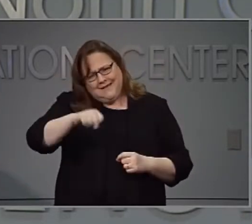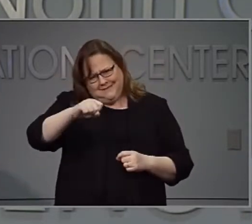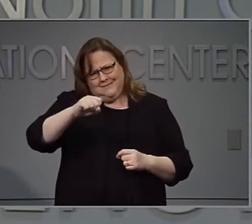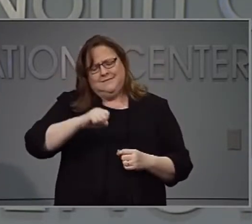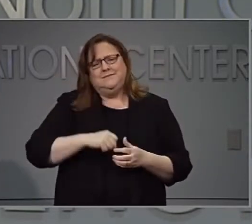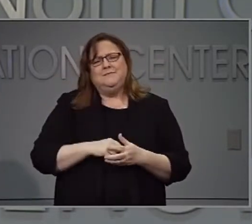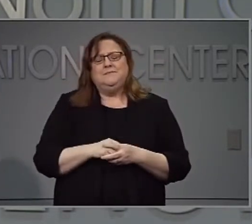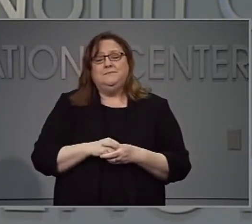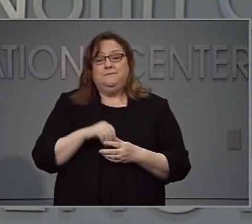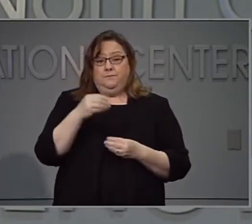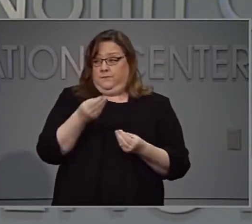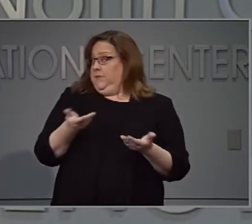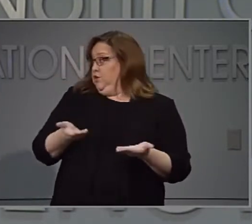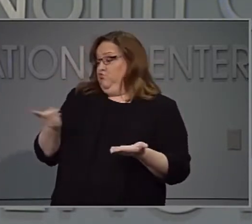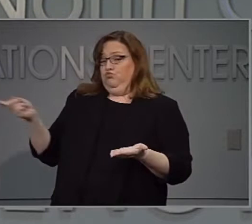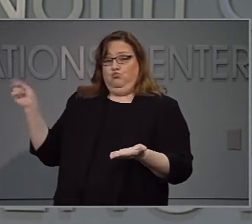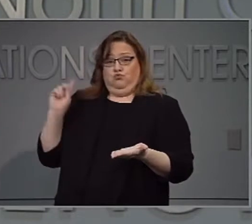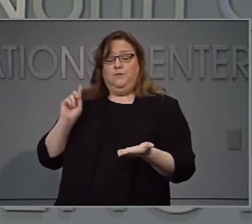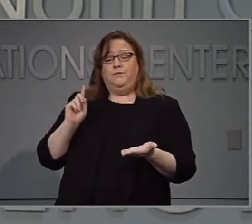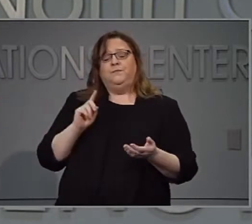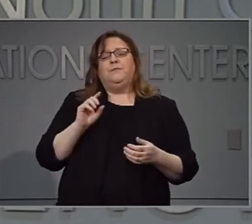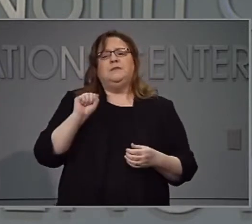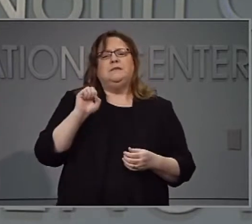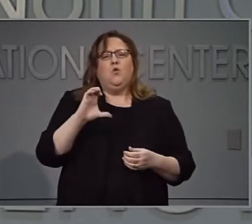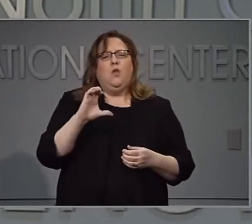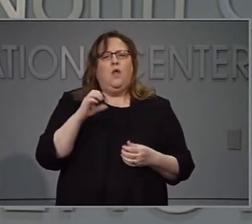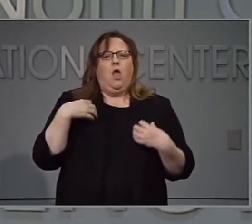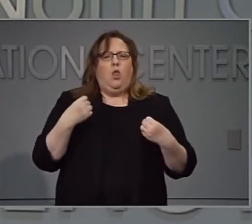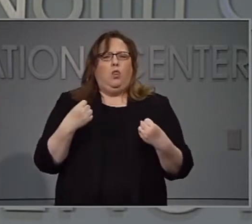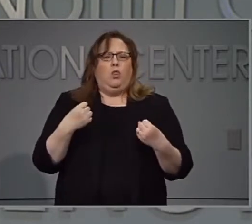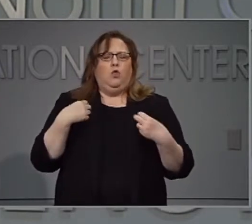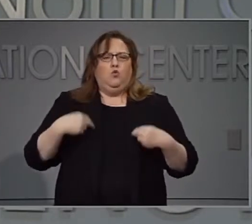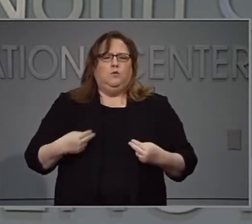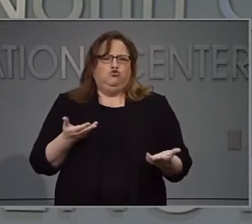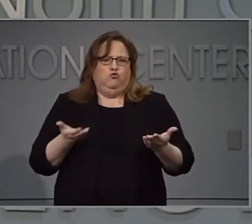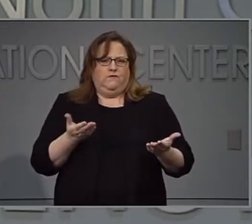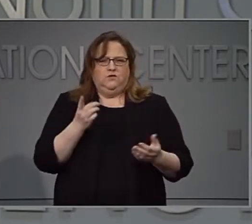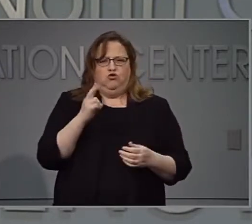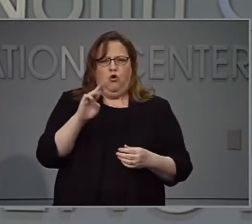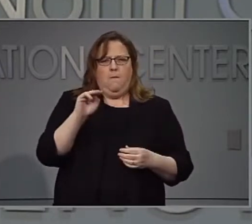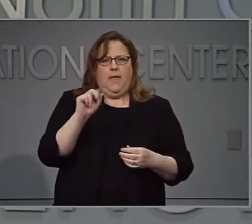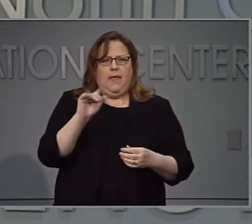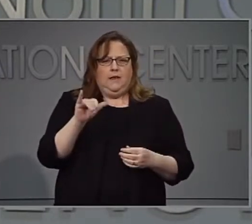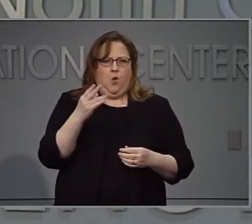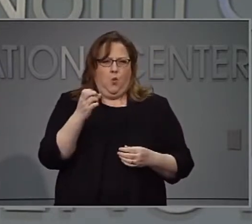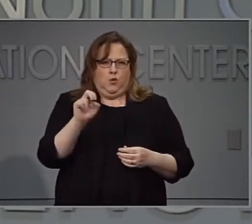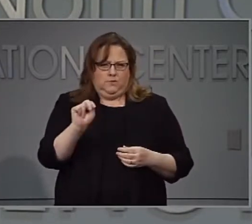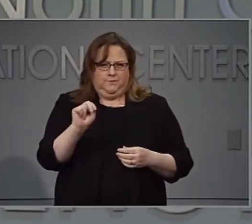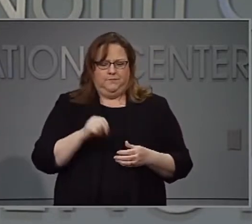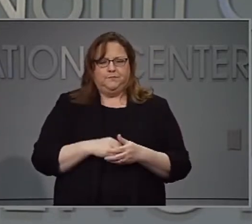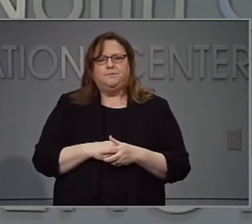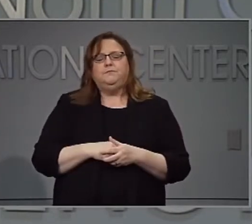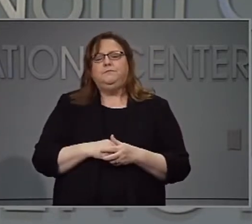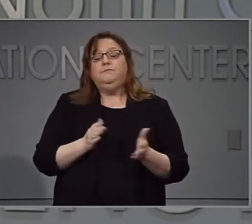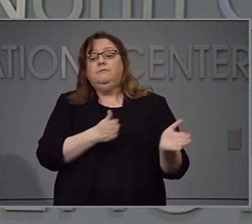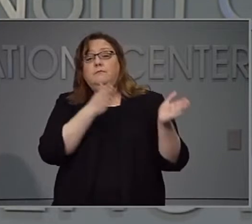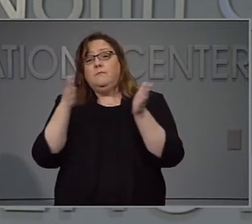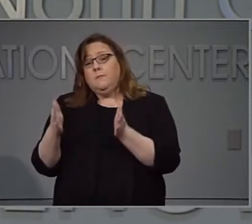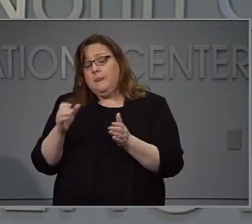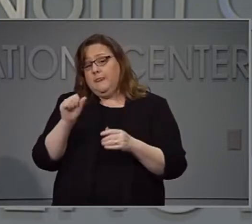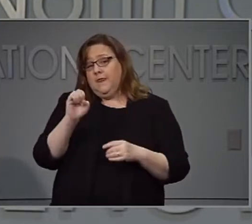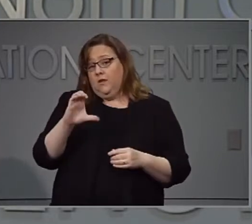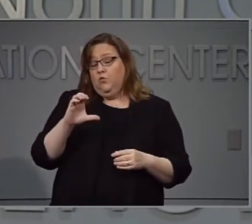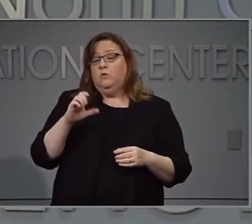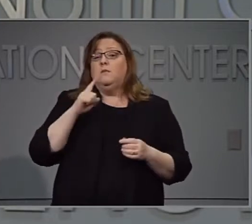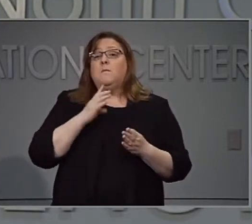With me today is our Secretary of Health and Human Services, Dr. Mandy Cohen, our Secretary of